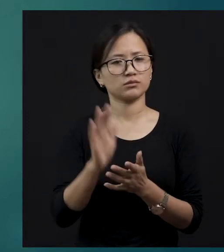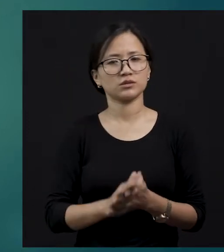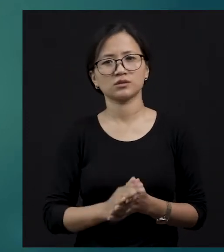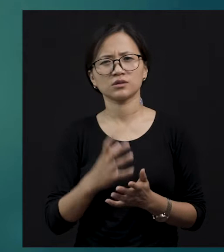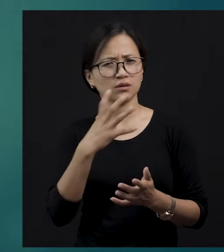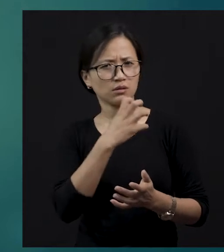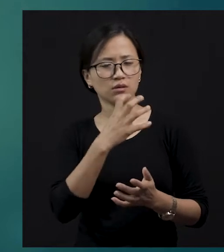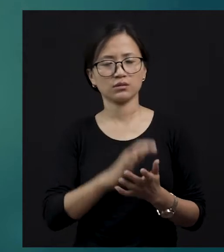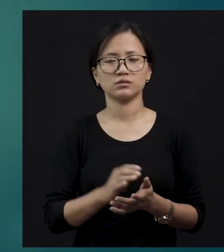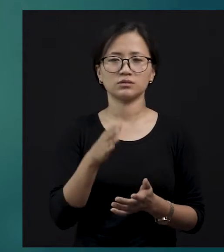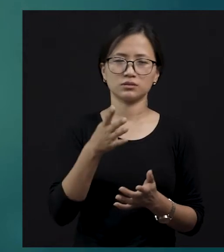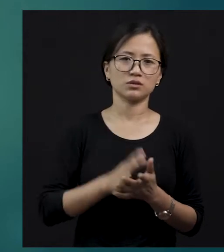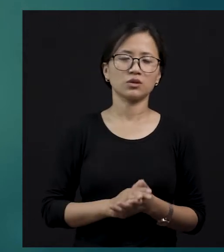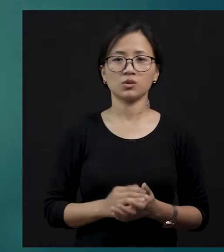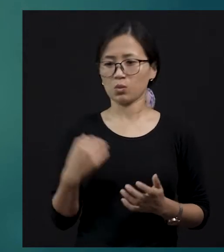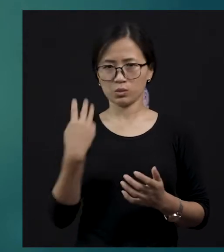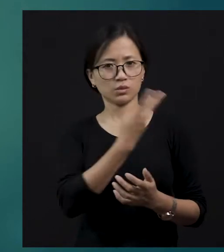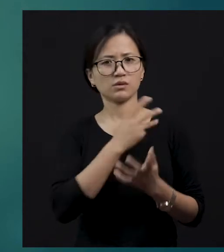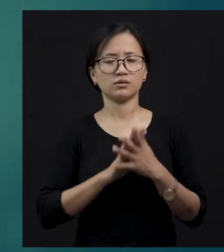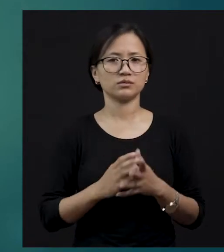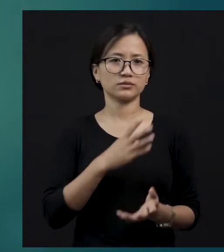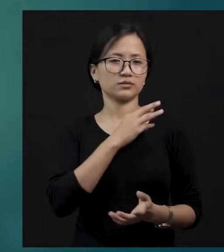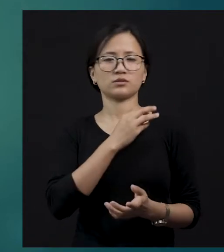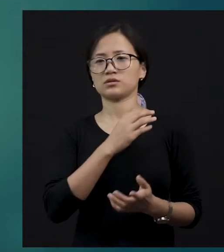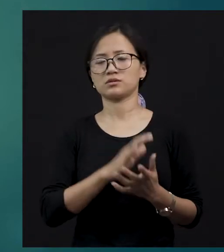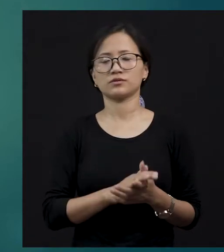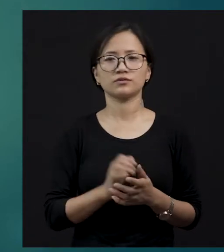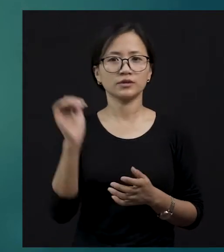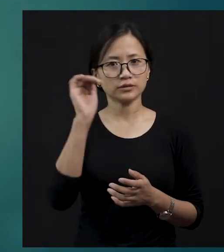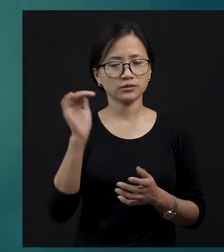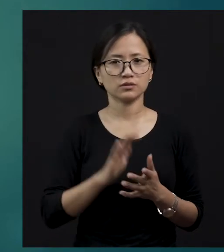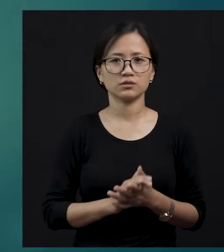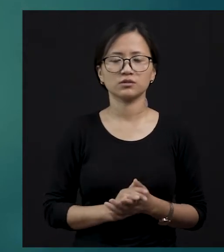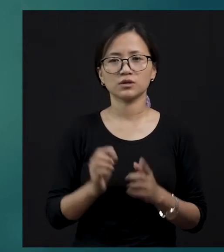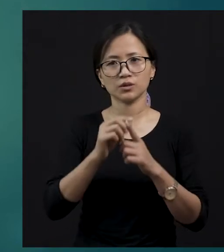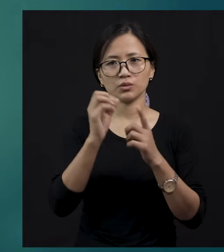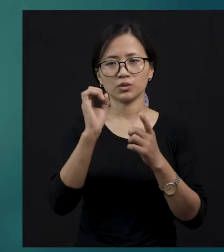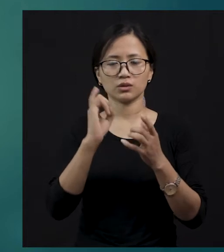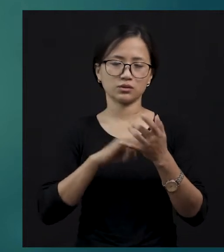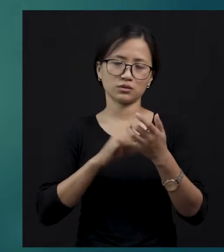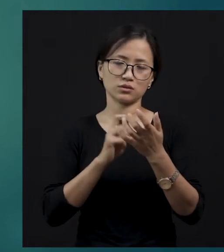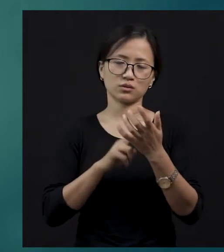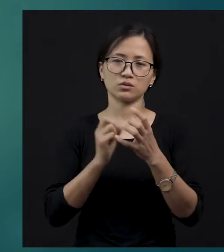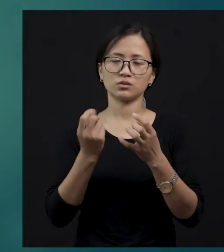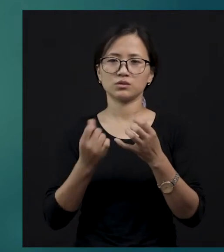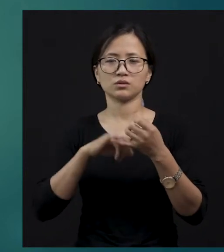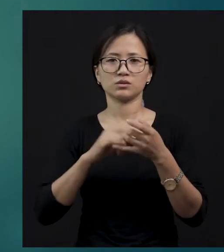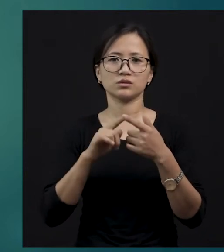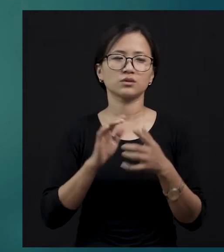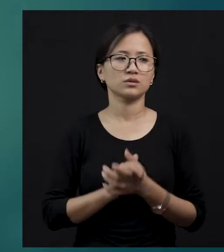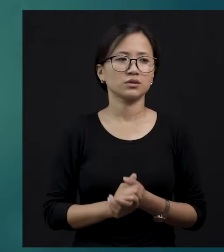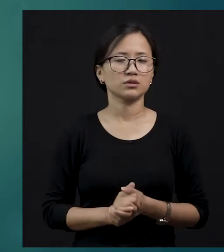hurt. Because we are all scared of snakes. It's poisonous. It's scary to look at. But for a mongoose, it